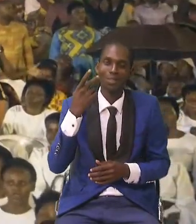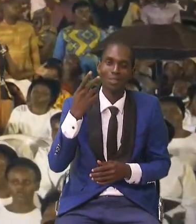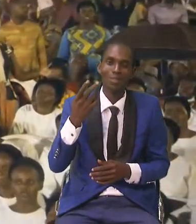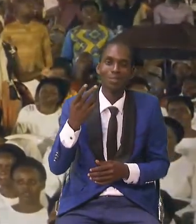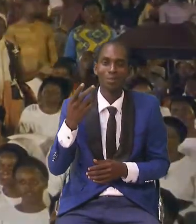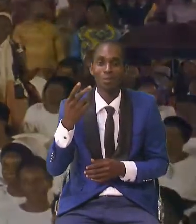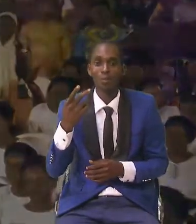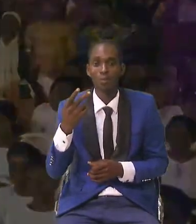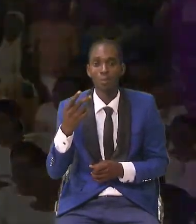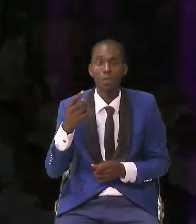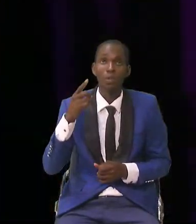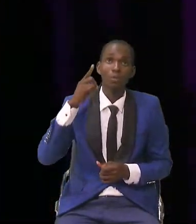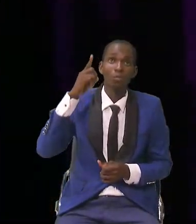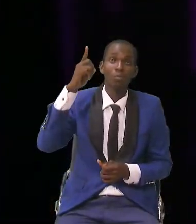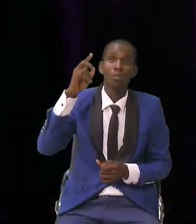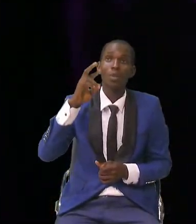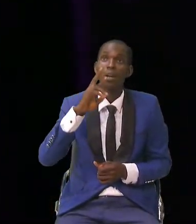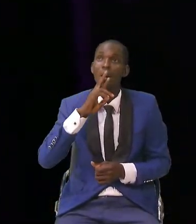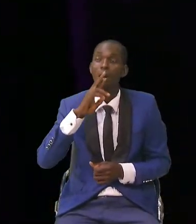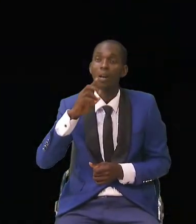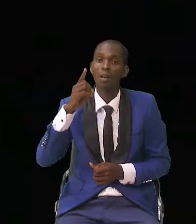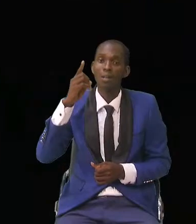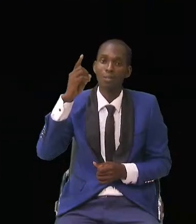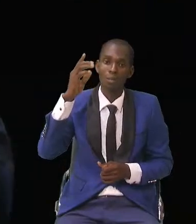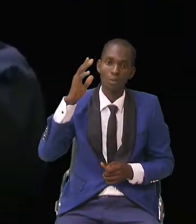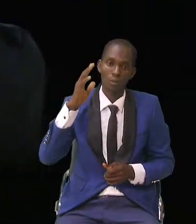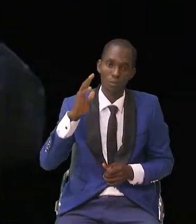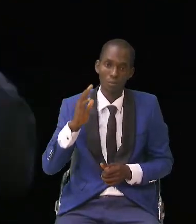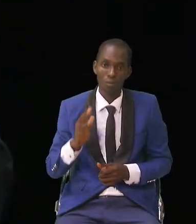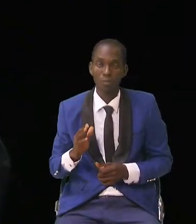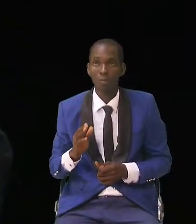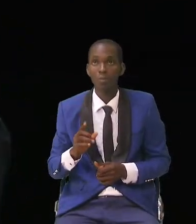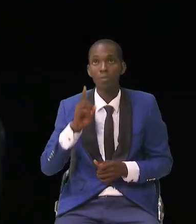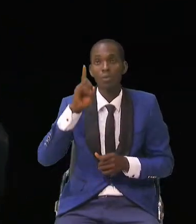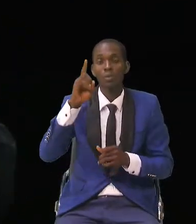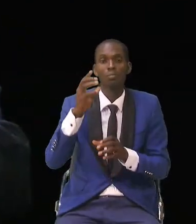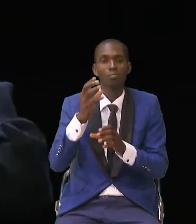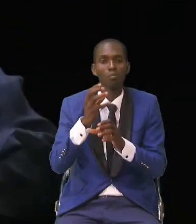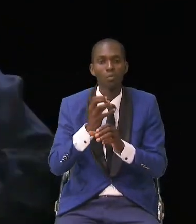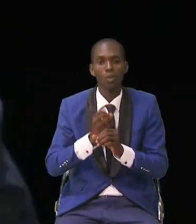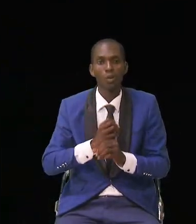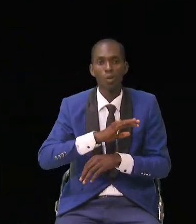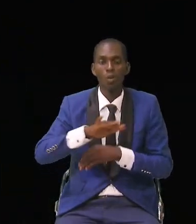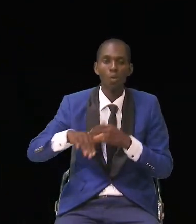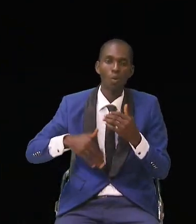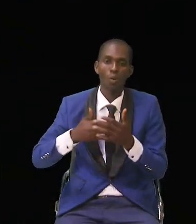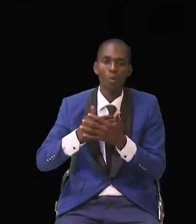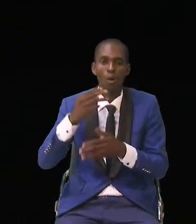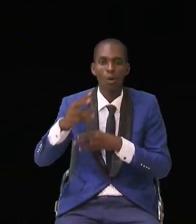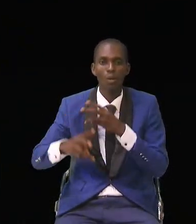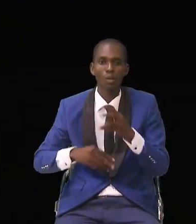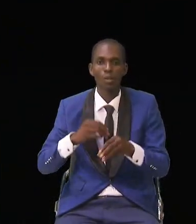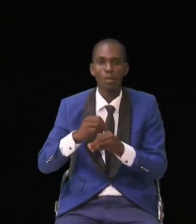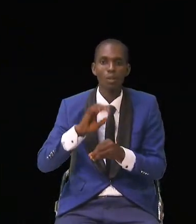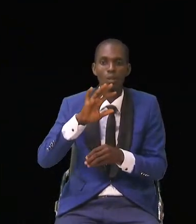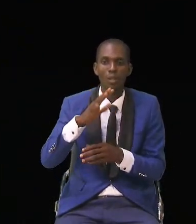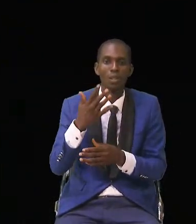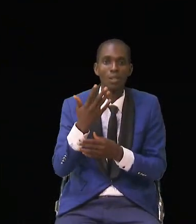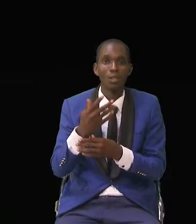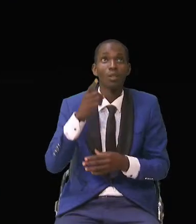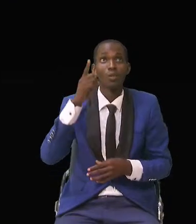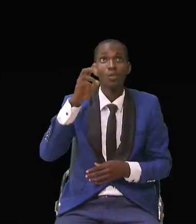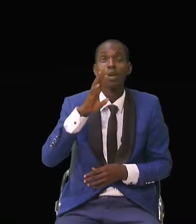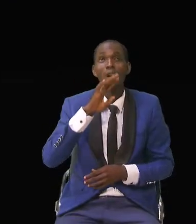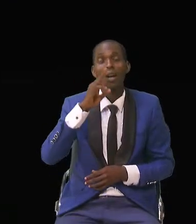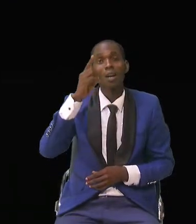want to see. Come on, we say it like this. We say, say you are God. You've got the